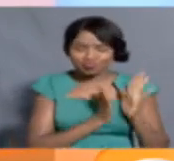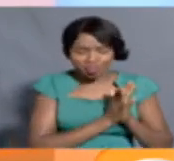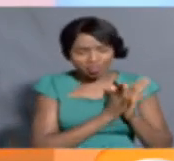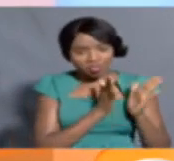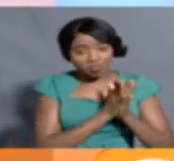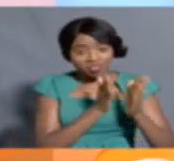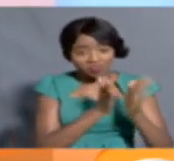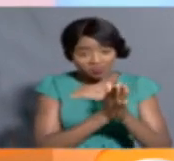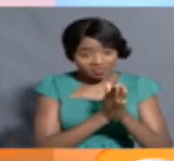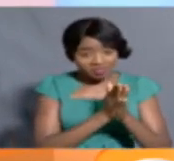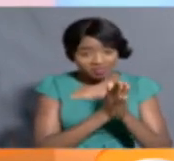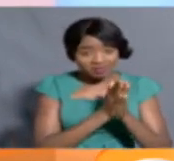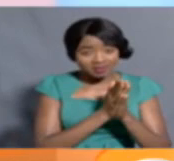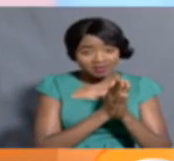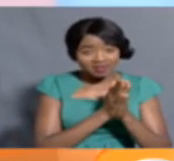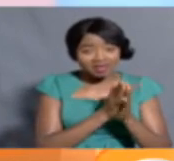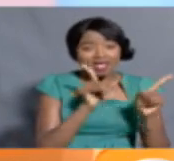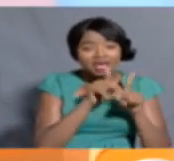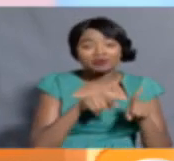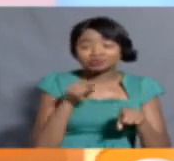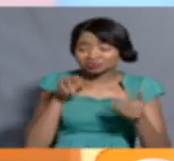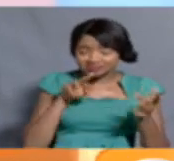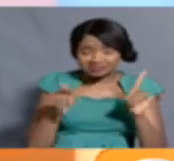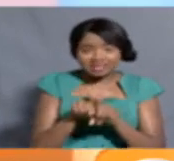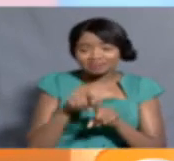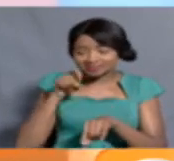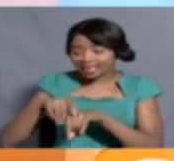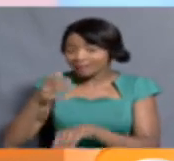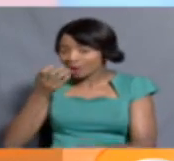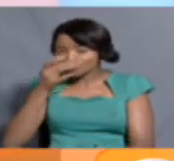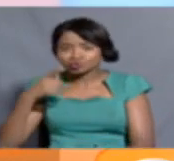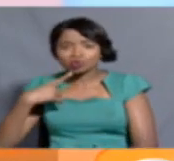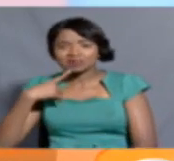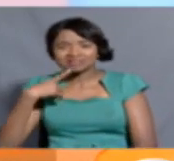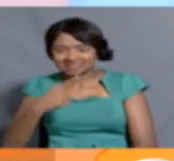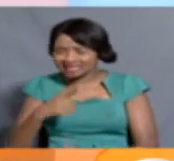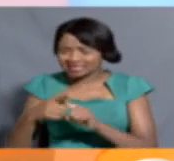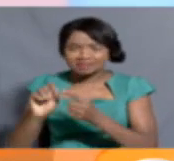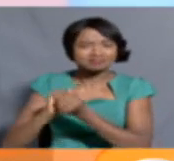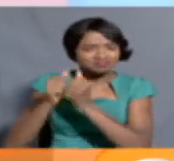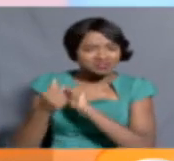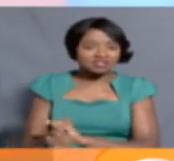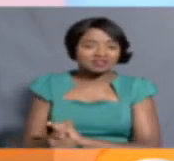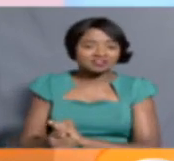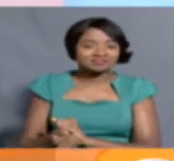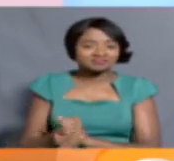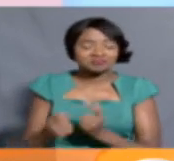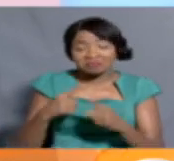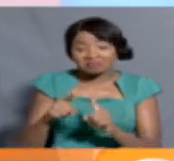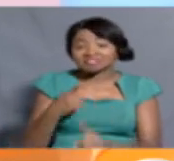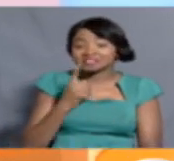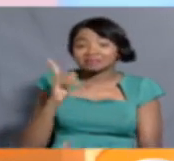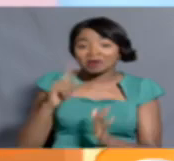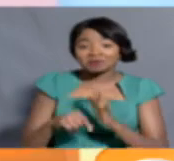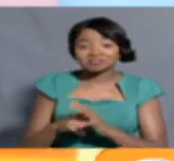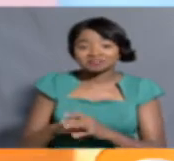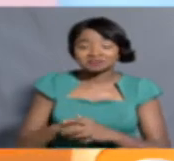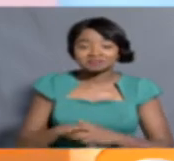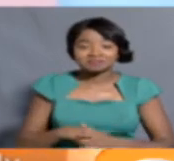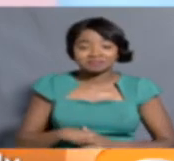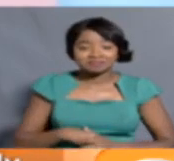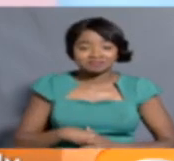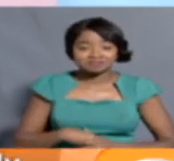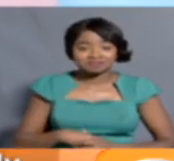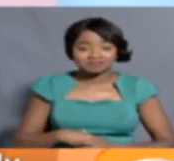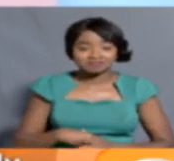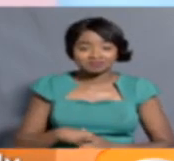expense of even correcting his own deputy, even in public, because of course he doesn't name him other than mentioned the Namibia incident, which was also